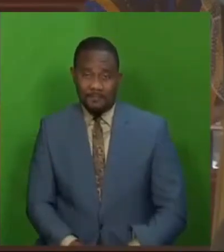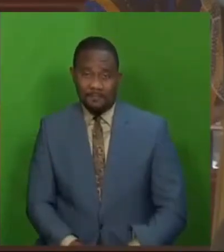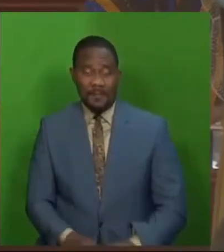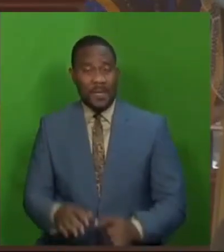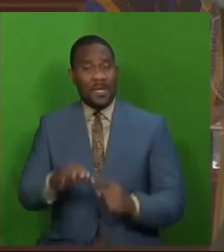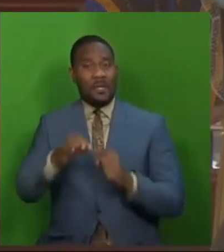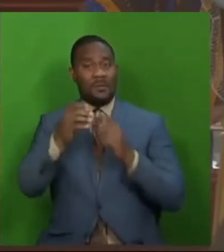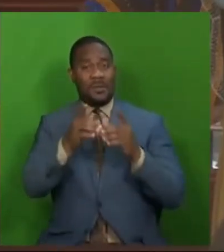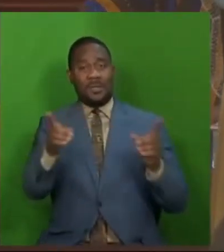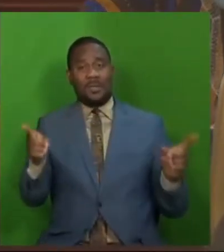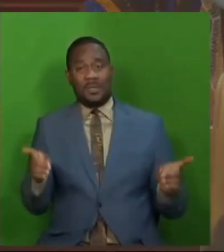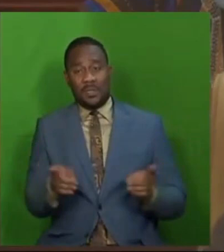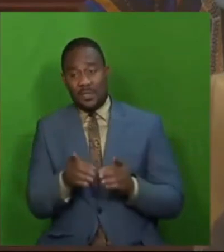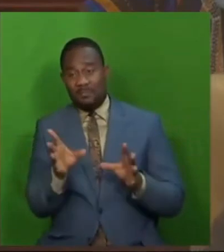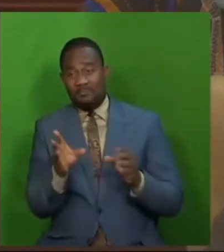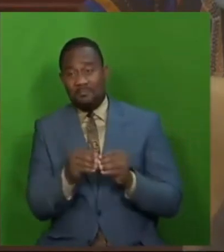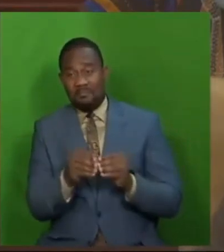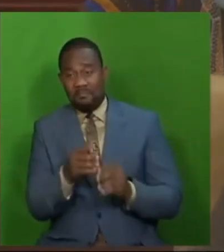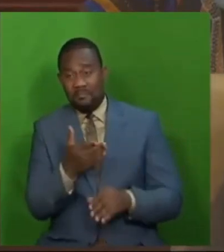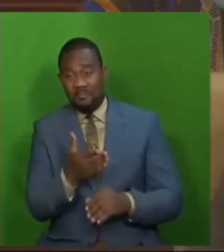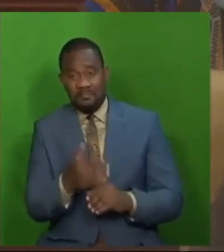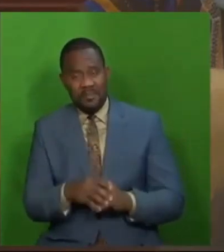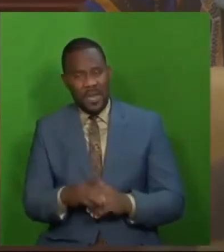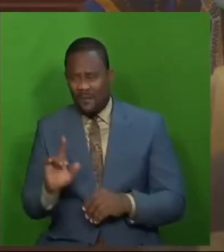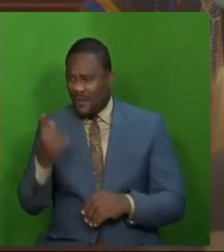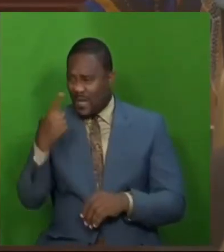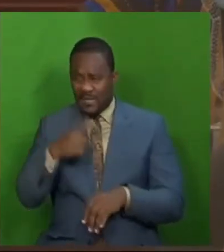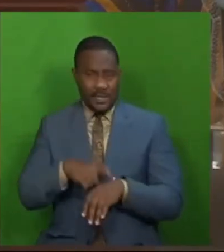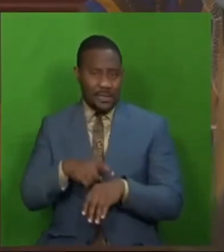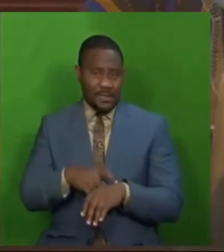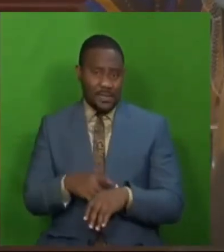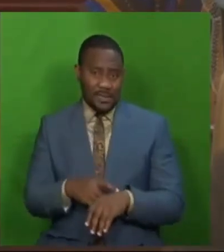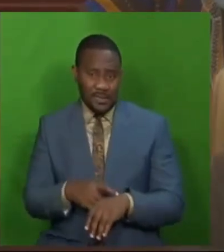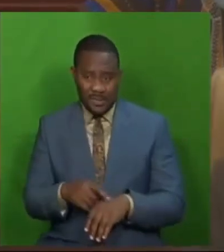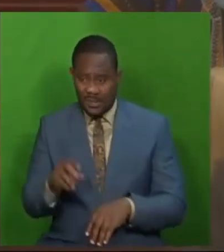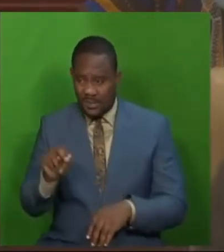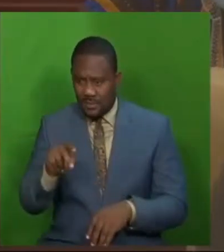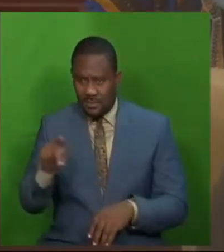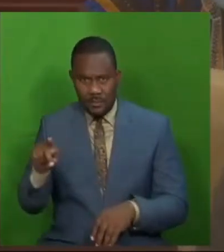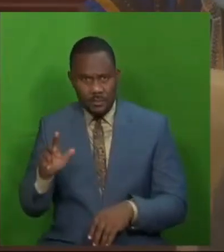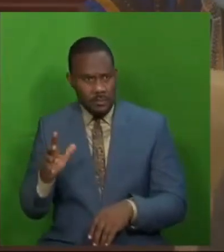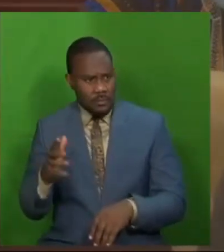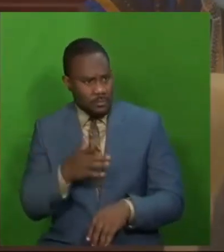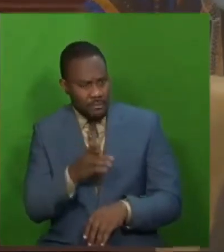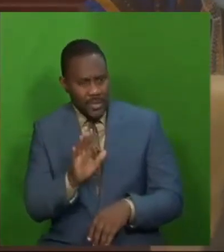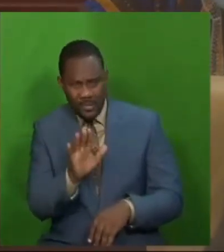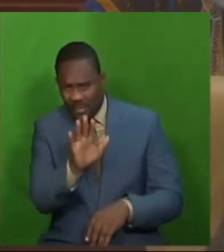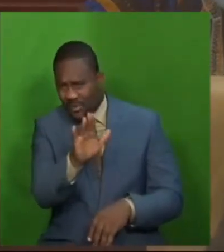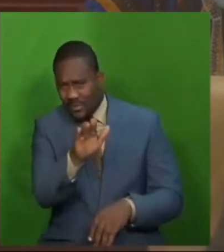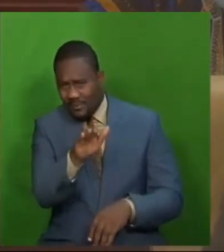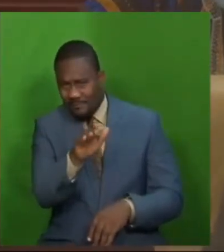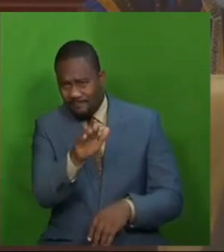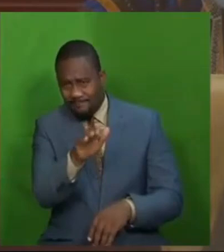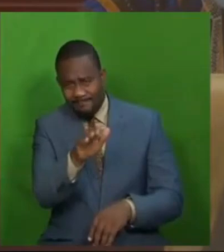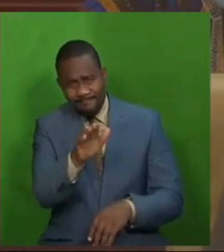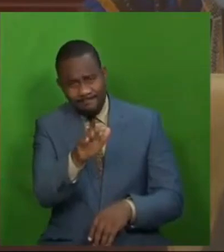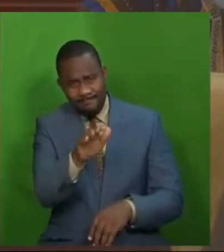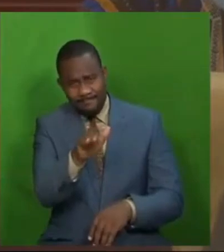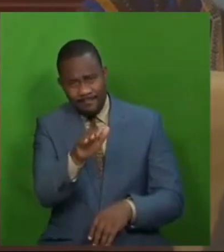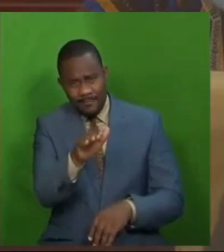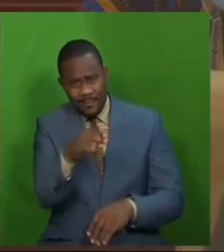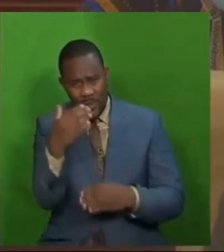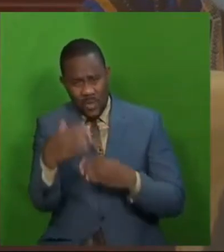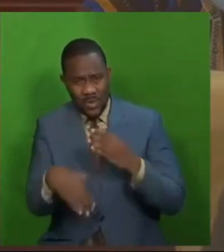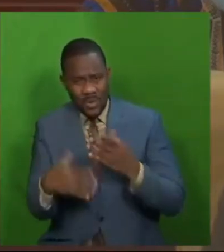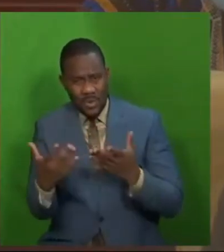assemblies. Mr. Speaker, for the first time, the NPP government pretended that they don't understand total revenue. You can't conclude that